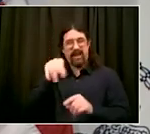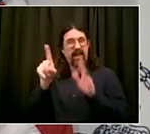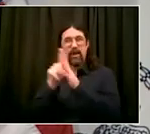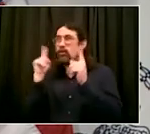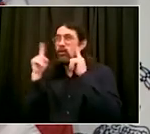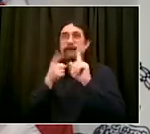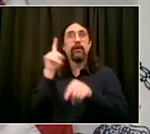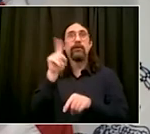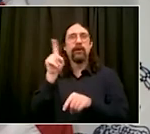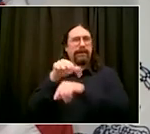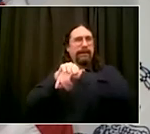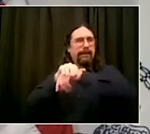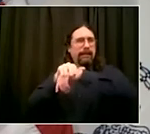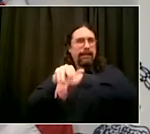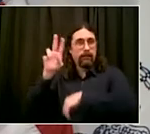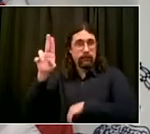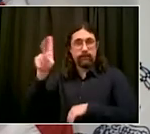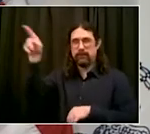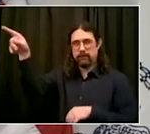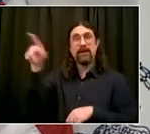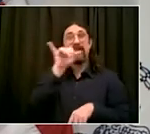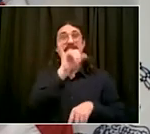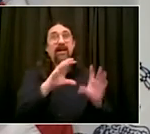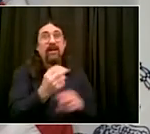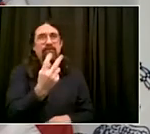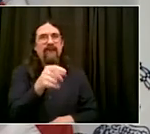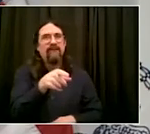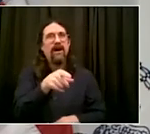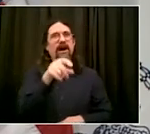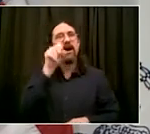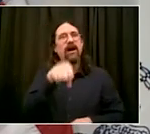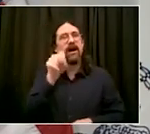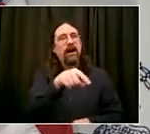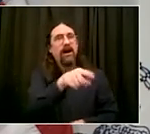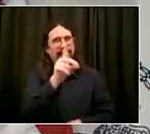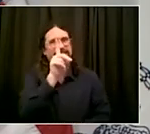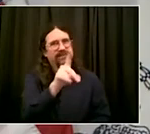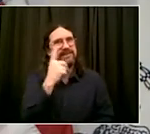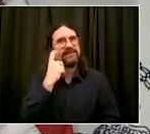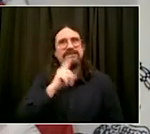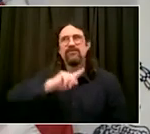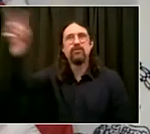States. Here's proof positive. Someone who was in the UK has brought the variant back here. We need that